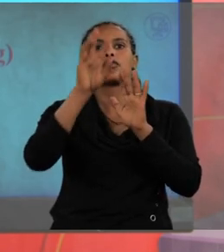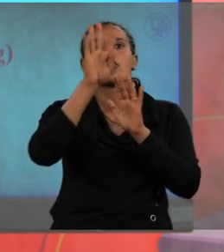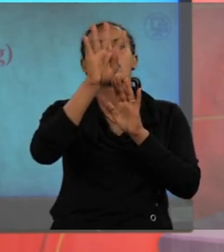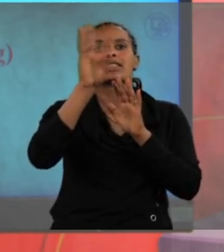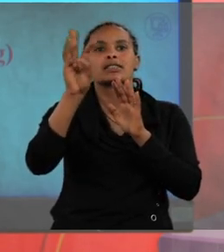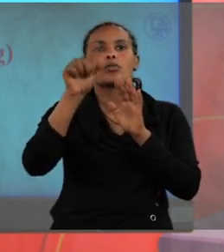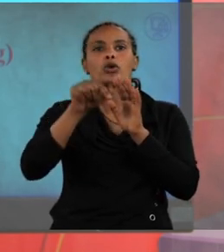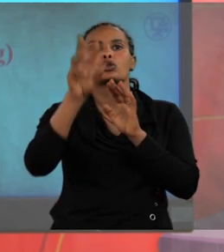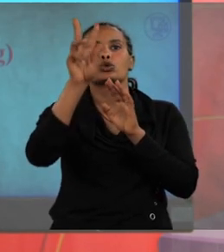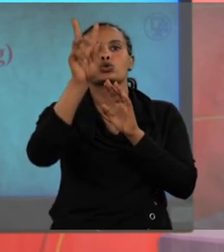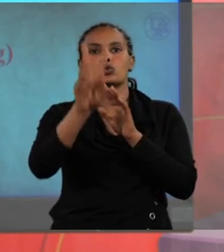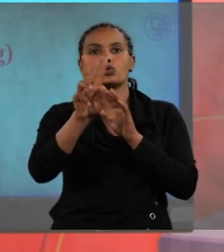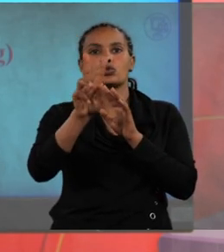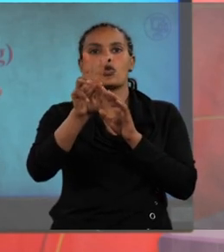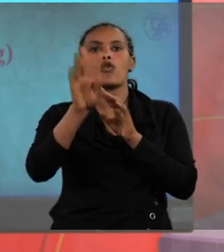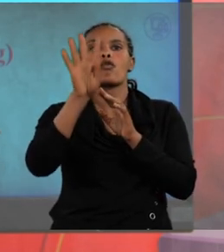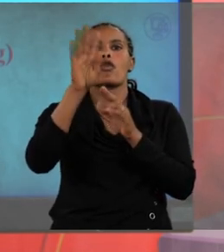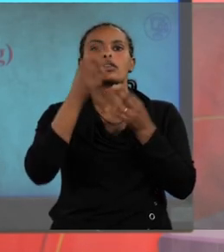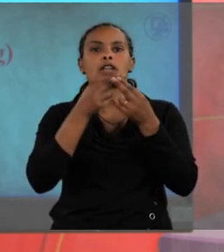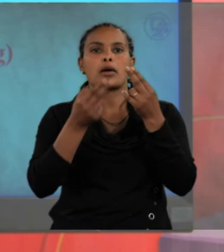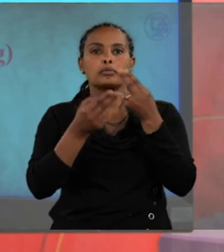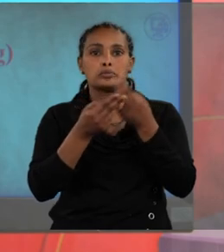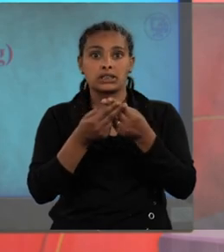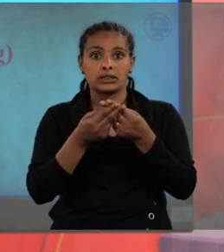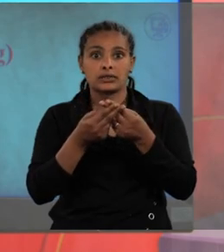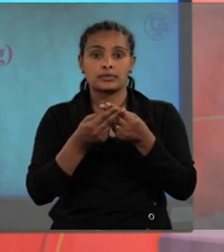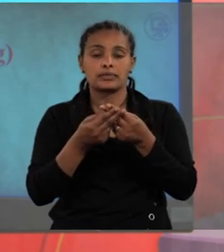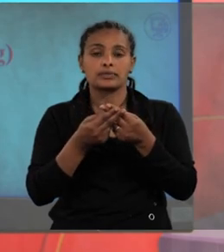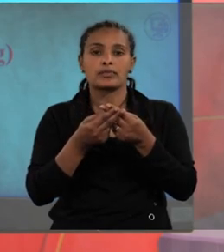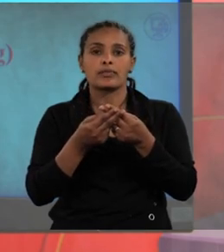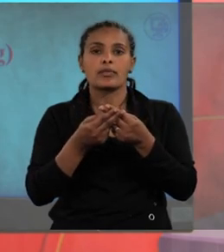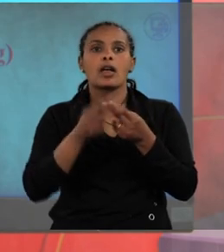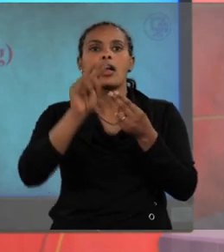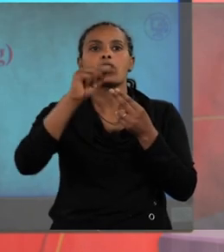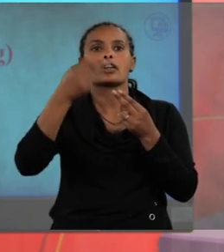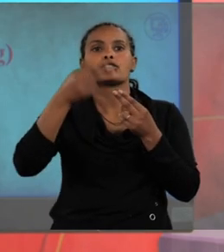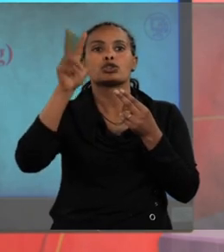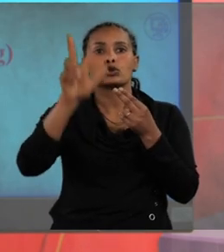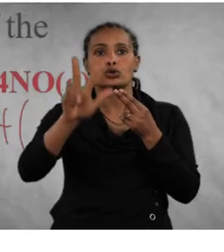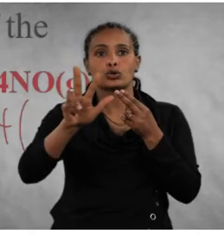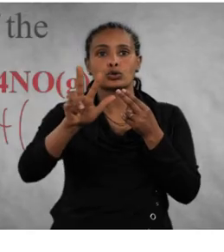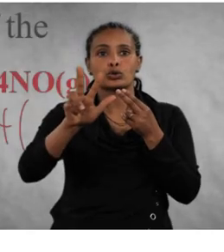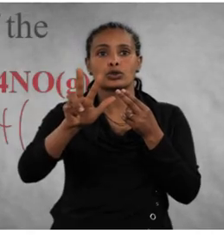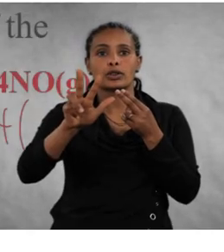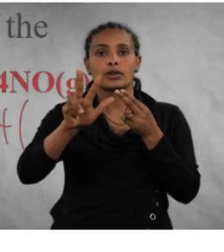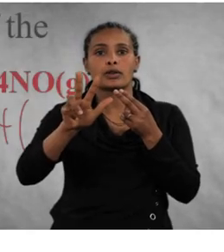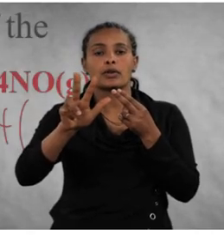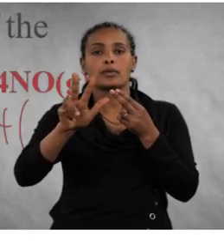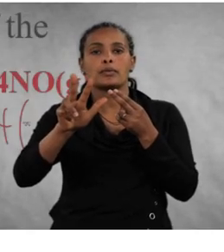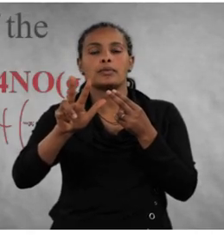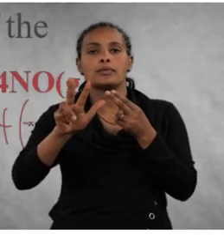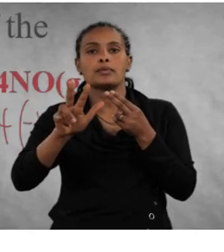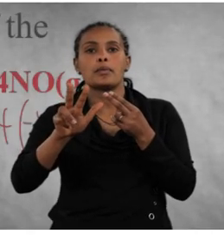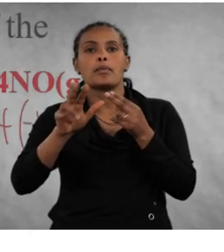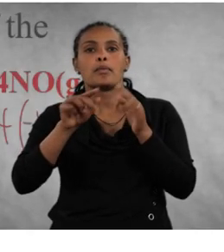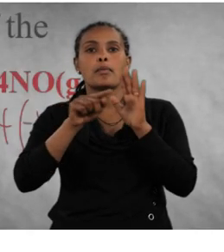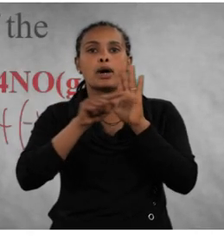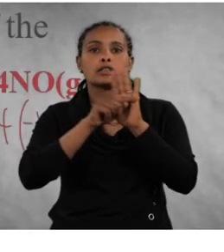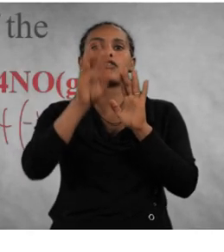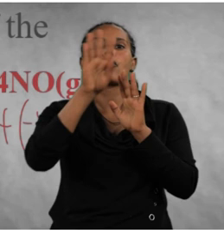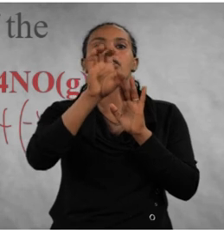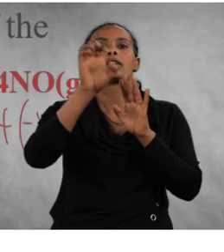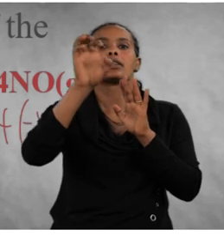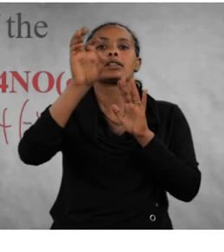-46.2. Four times delta H naught formation of ammonia is -46.2 kilojoule,